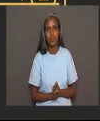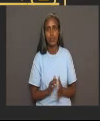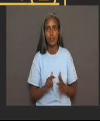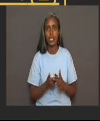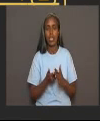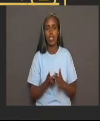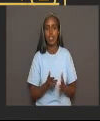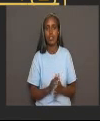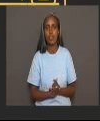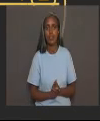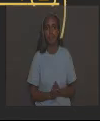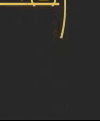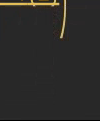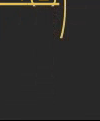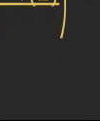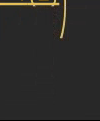Begin.